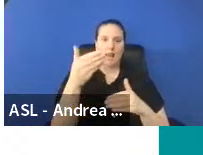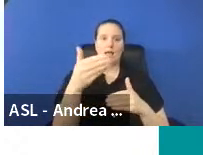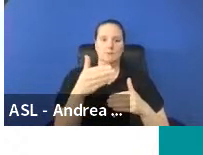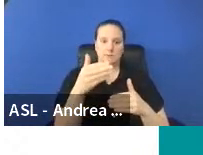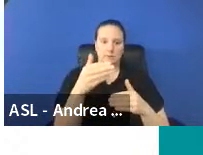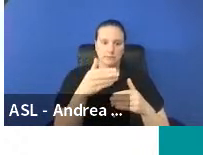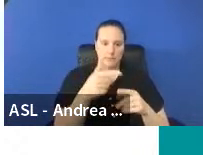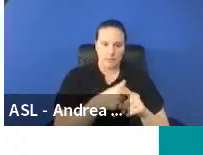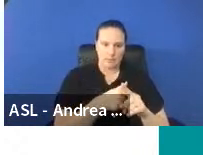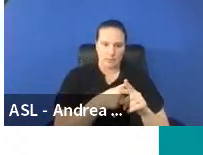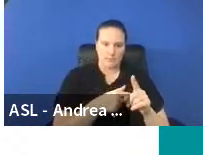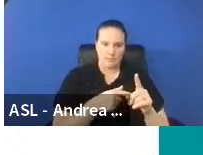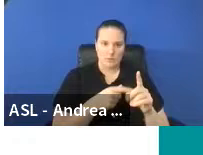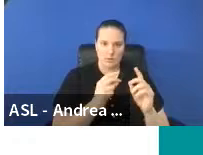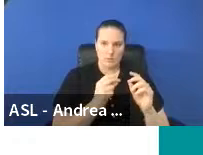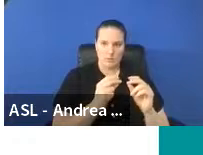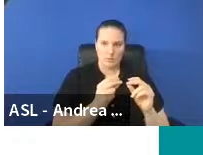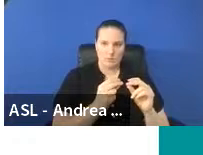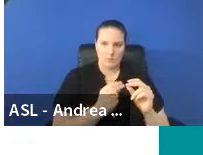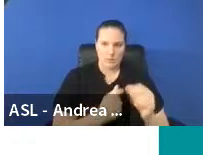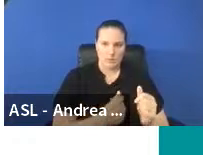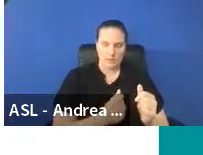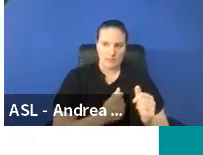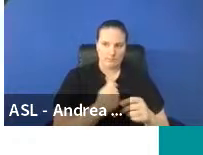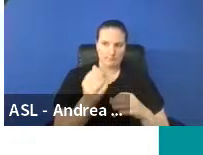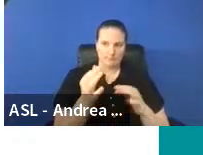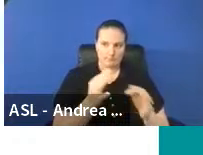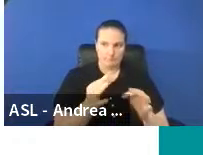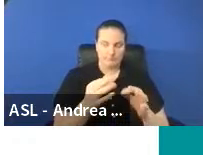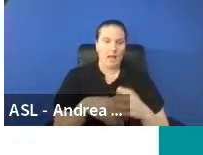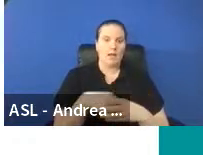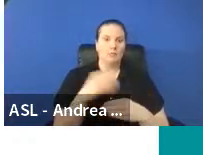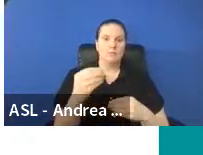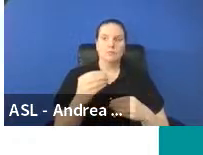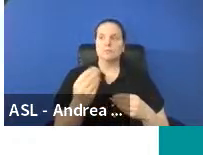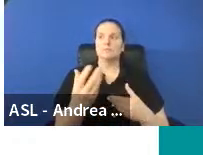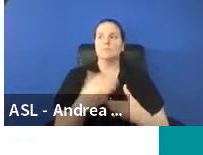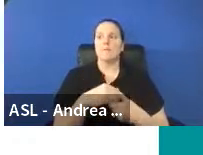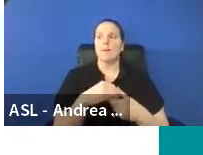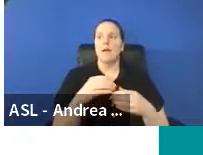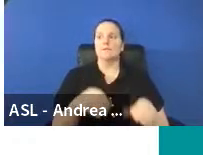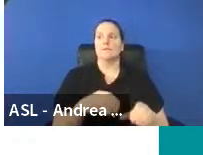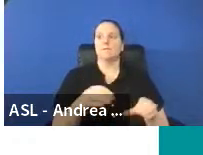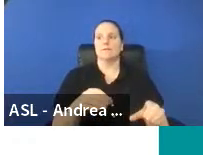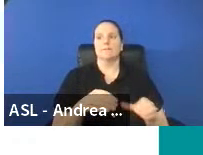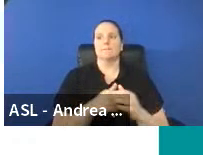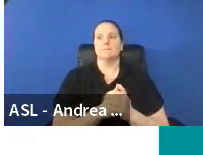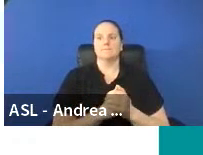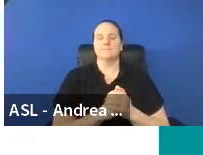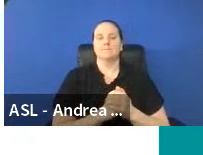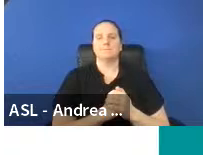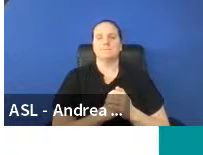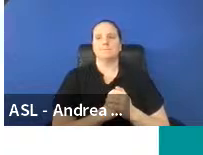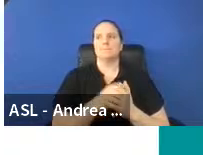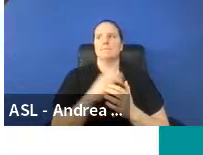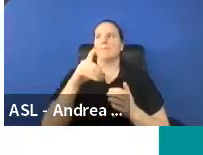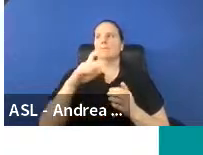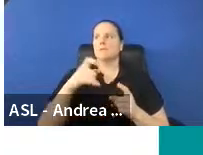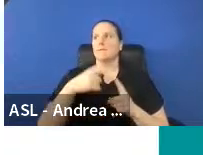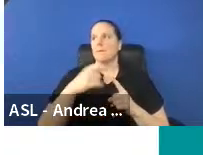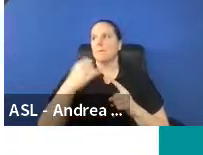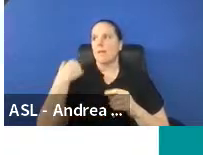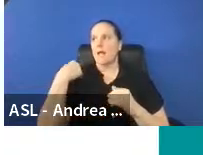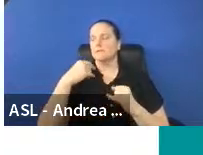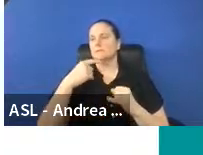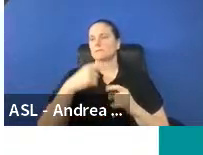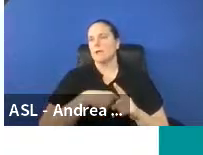quickly kind of run through the outreach and engagement activities and some updates from last month.